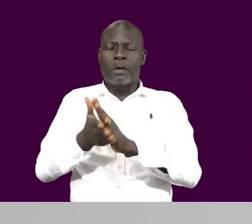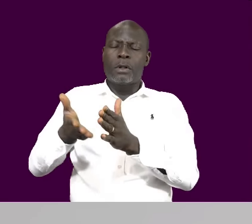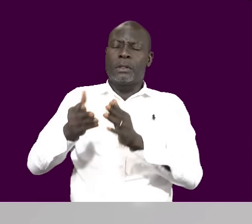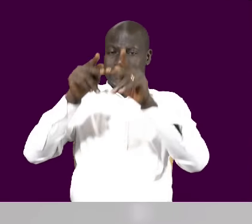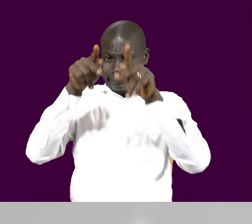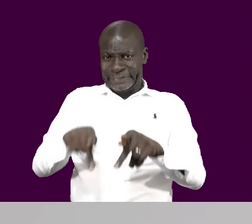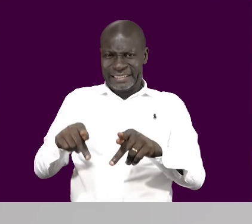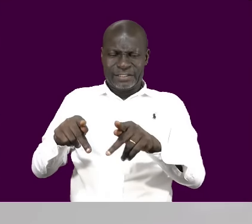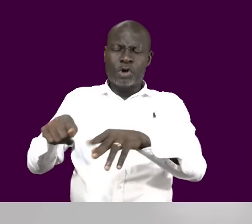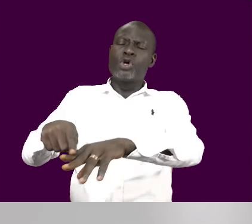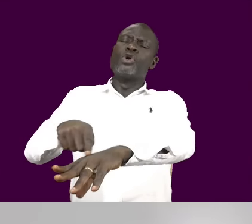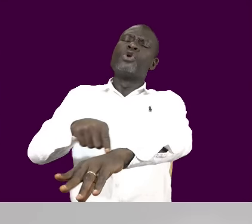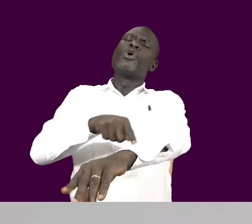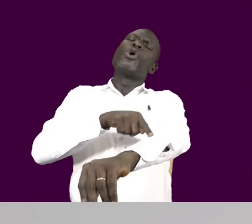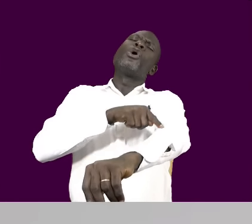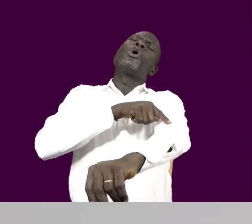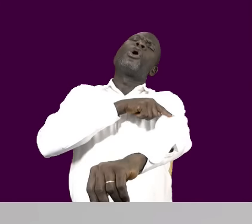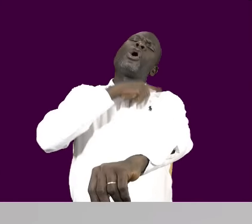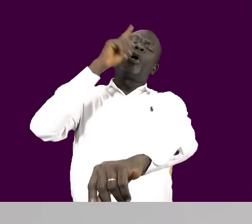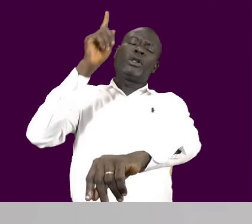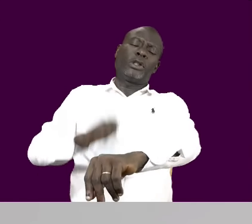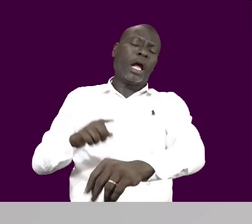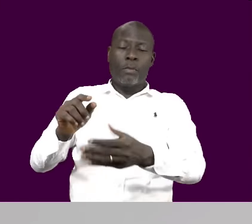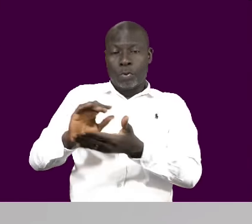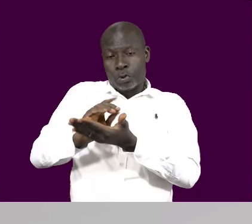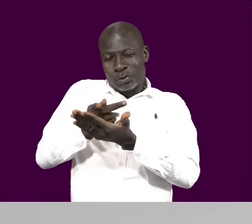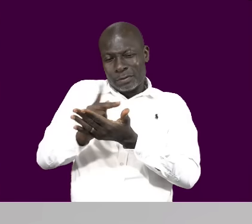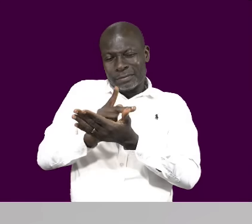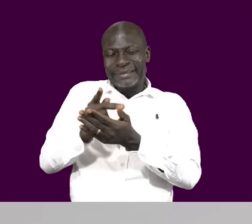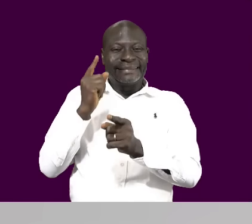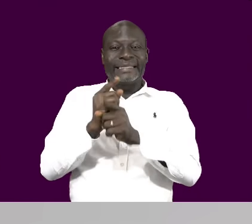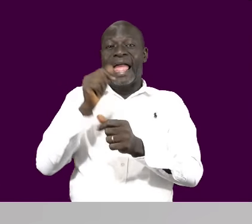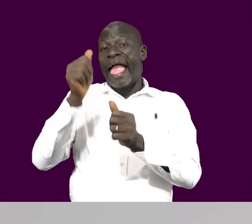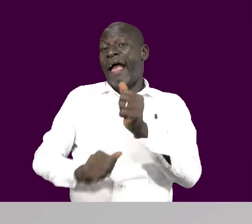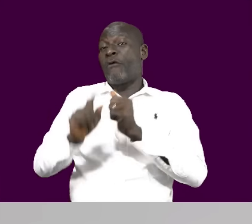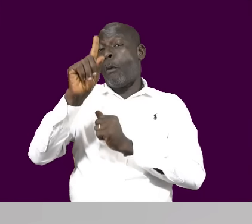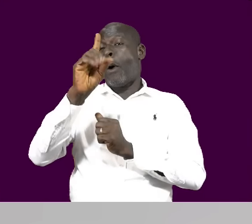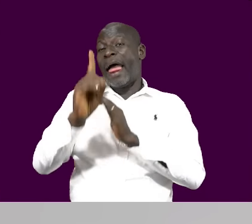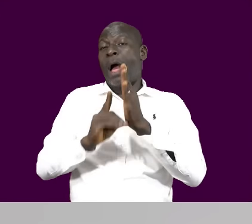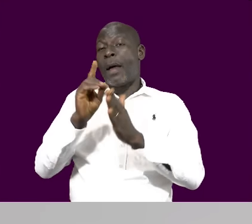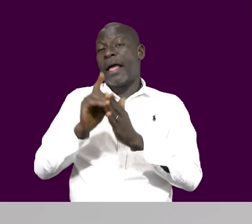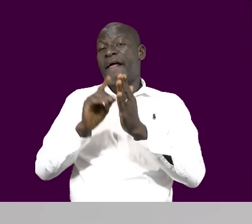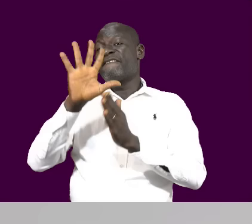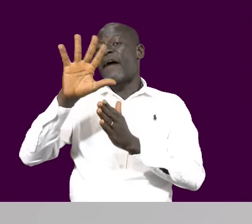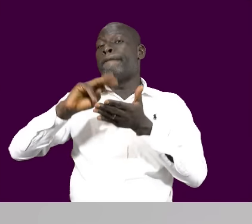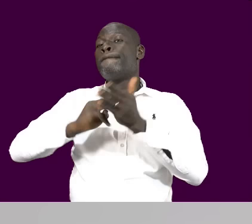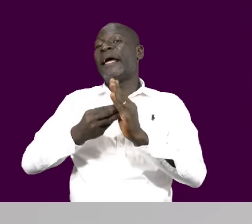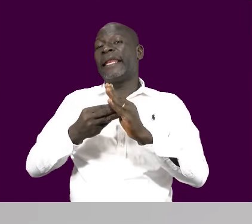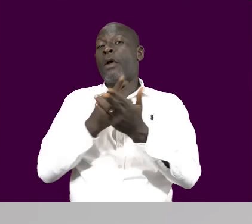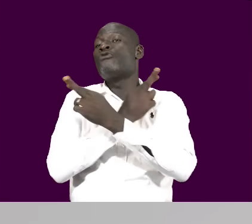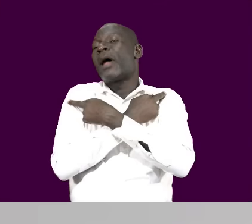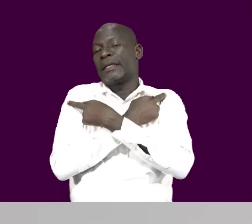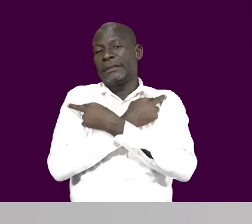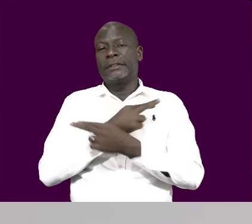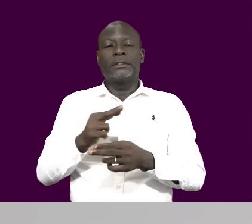aduane eche ye pa a ahomeje a oji ye no em se wa na wa bia no just 5 minutes ene de ema no